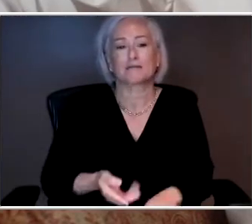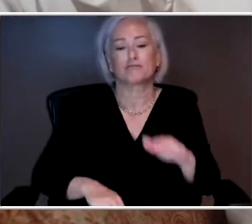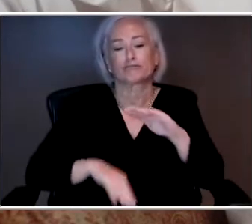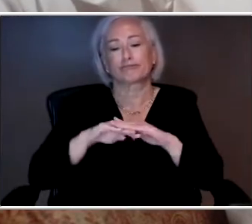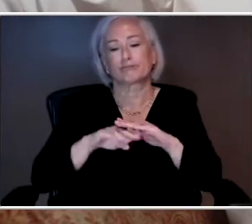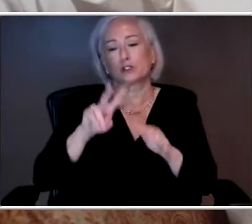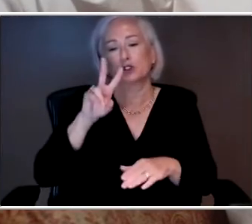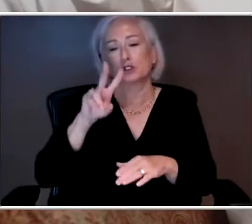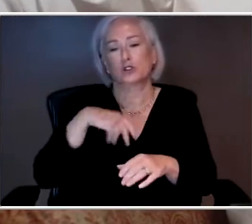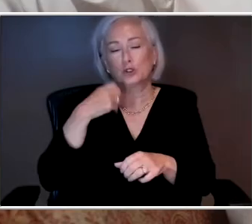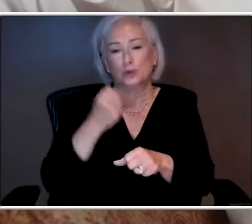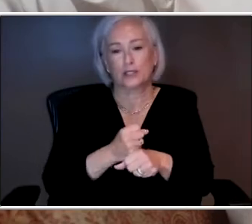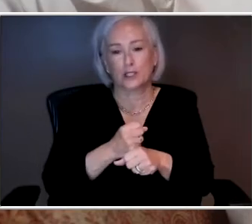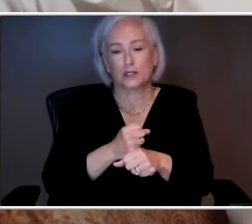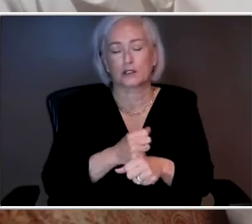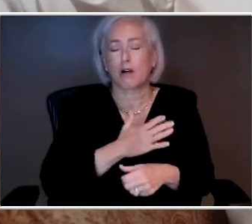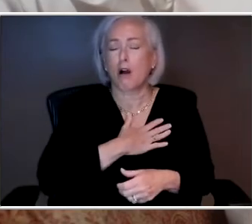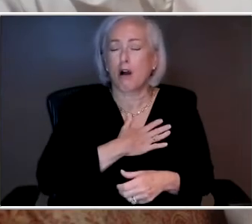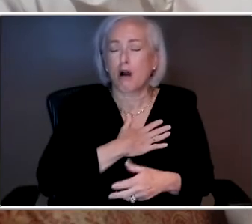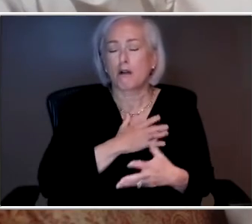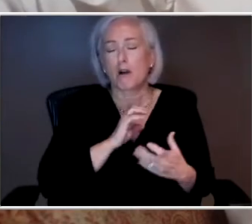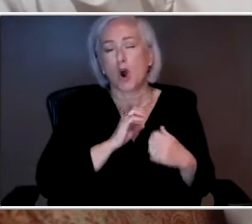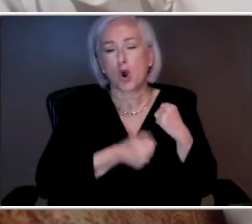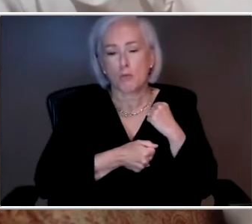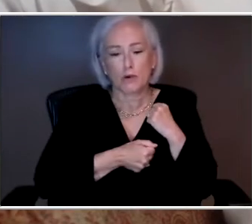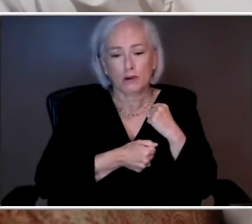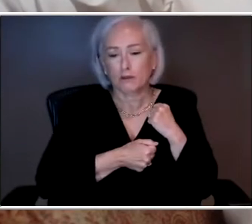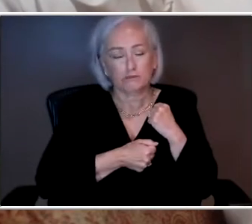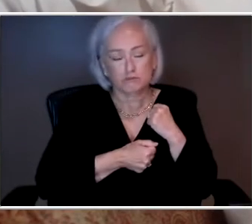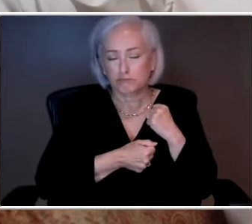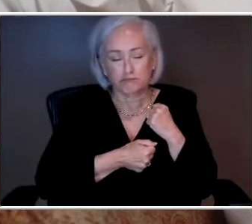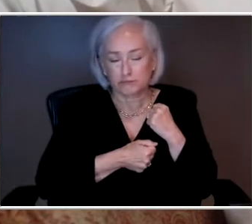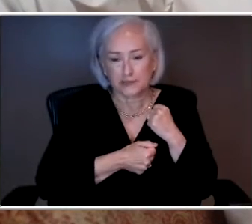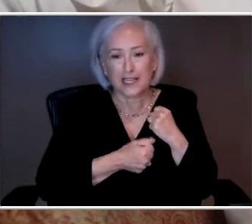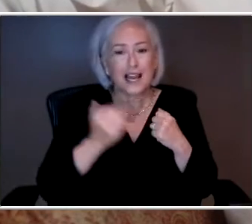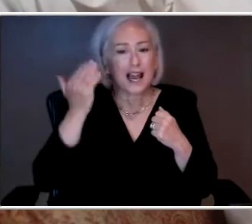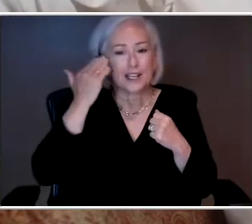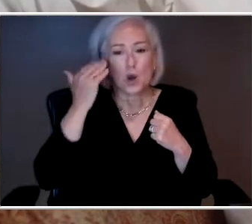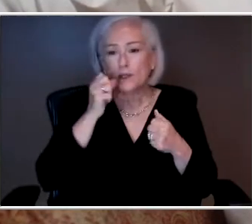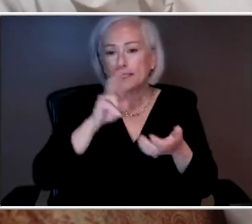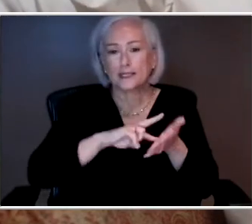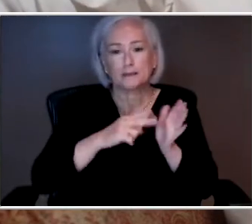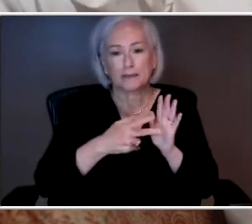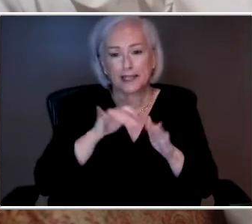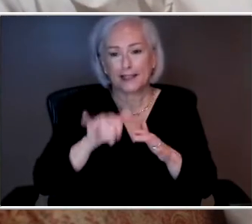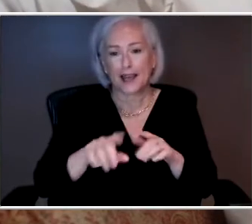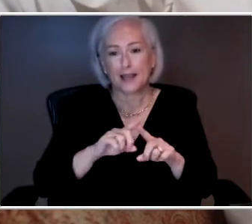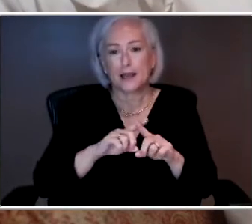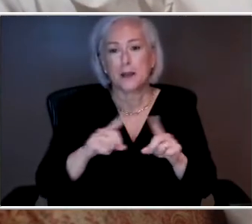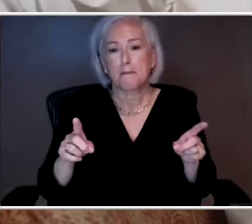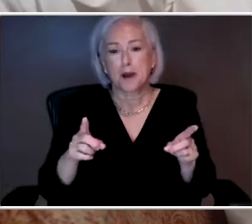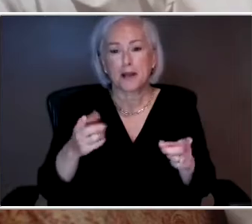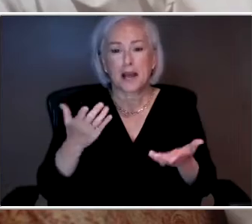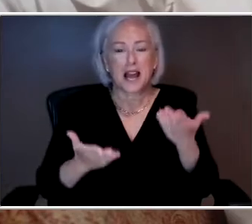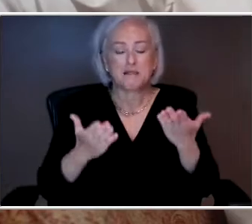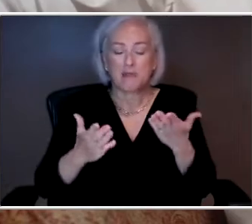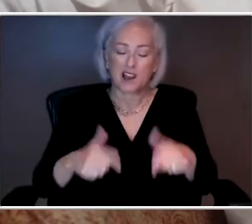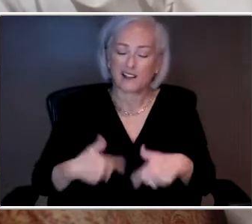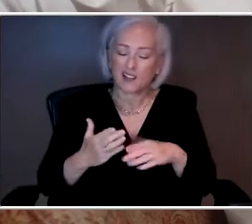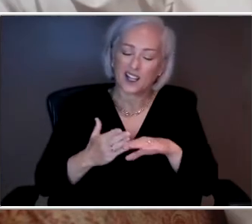that just really hurt me. And I know, I know he didn't mean it in a way that, and I could have probably outlived him because I'm tough and I know